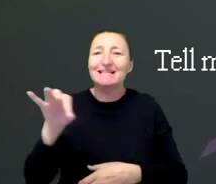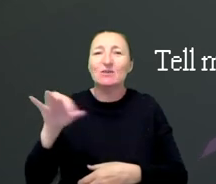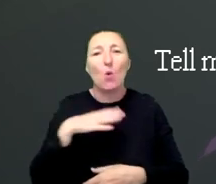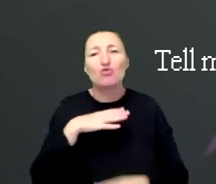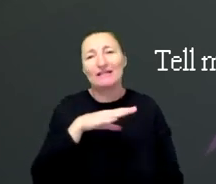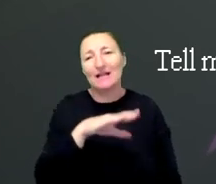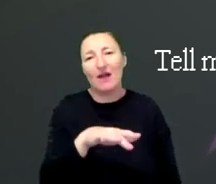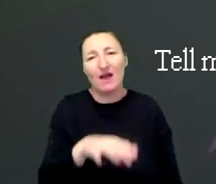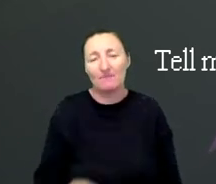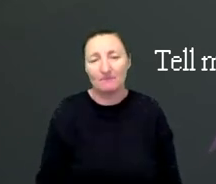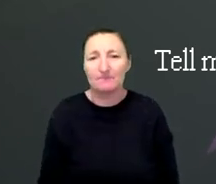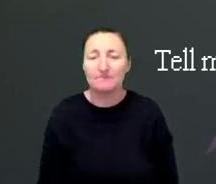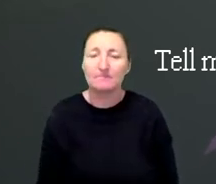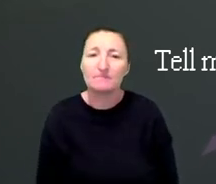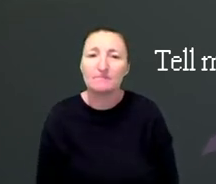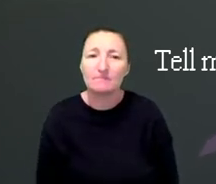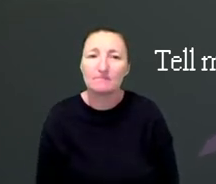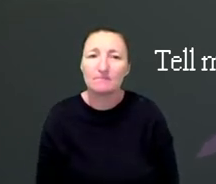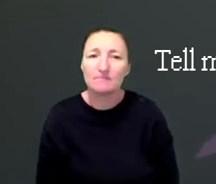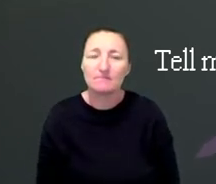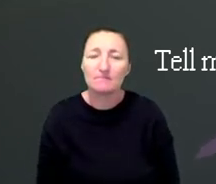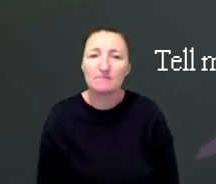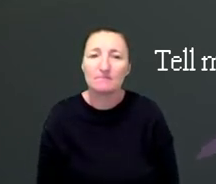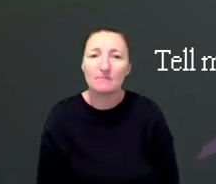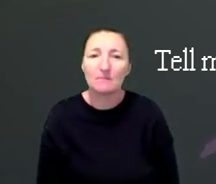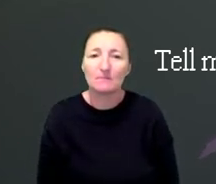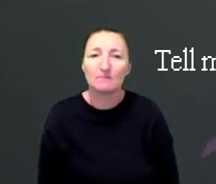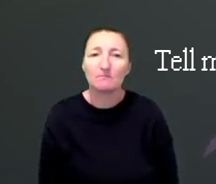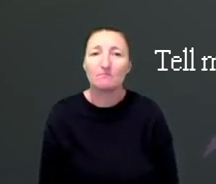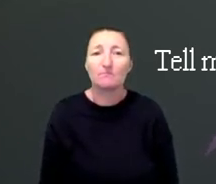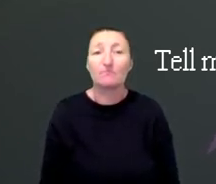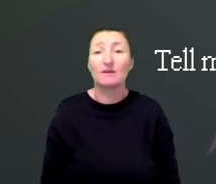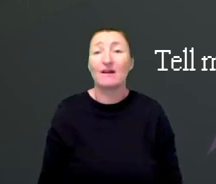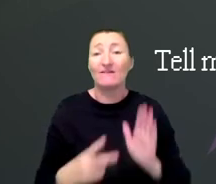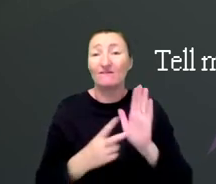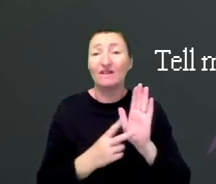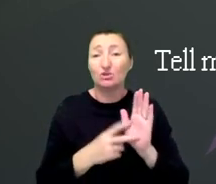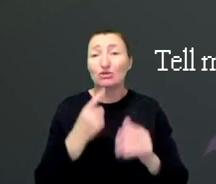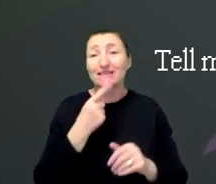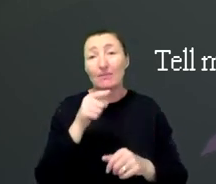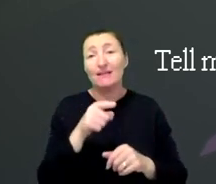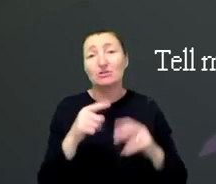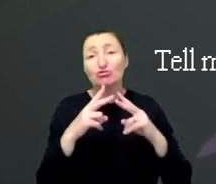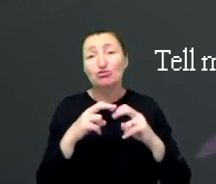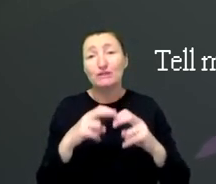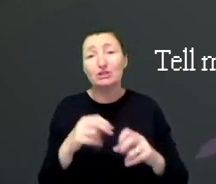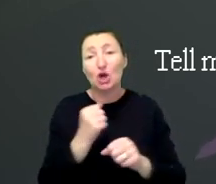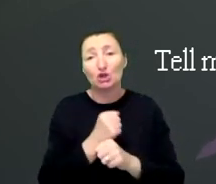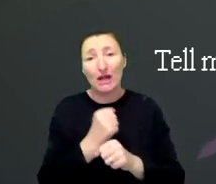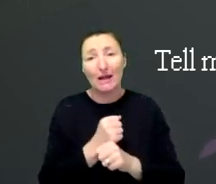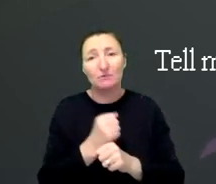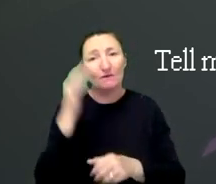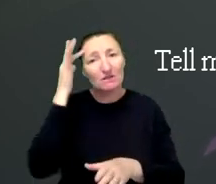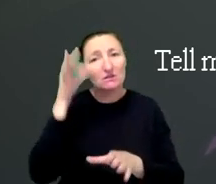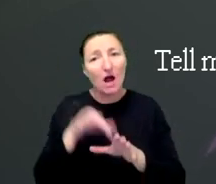early. This goes to Victoria's point about it being a research game for psychotherapeutic healing.